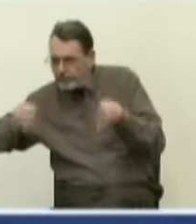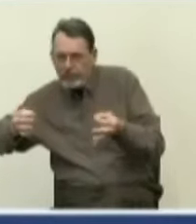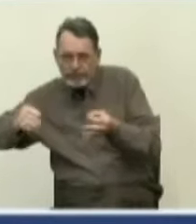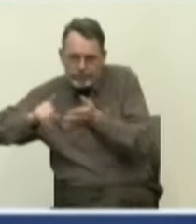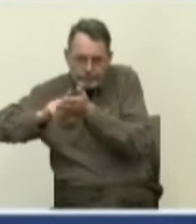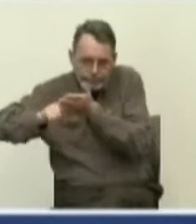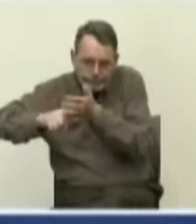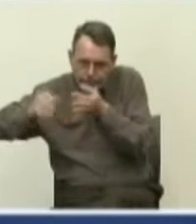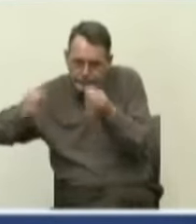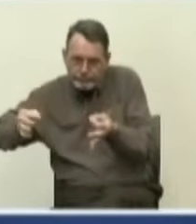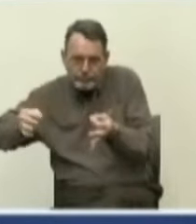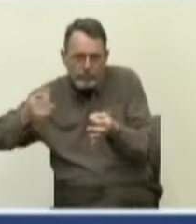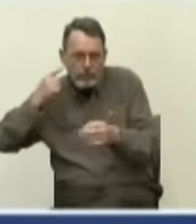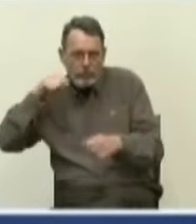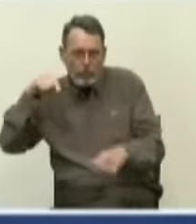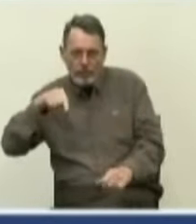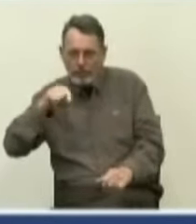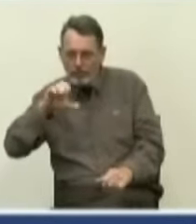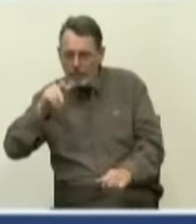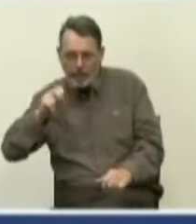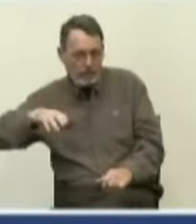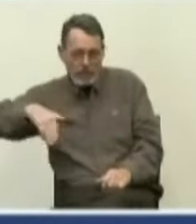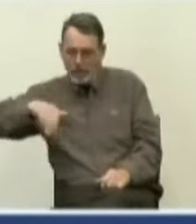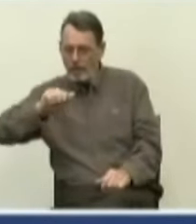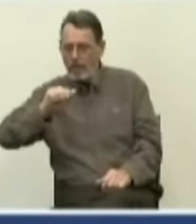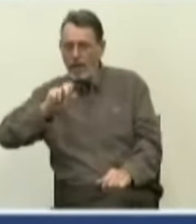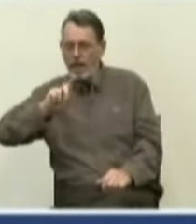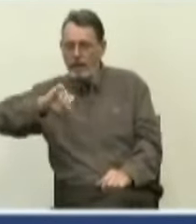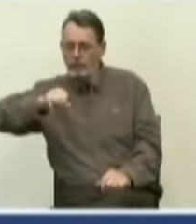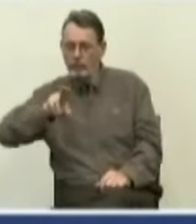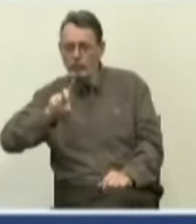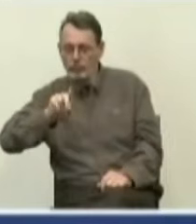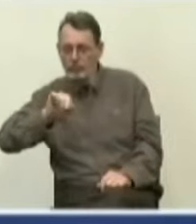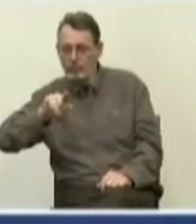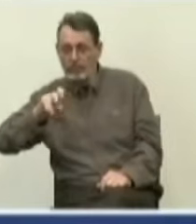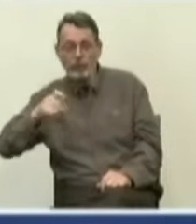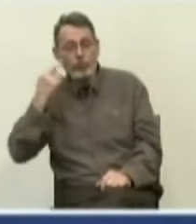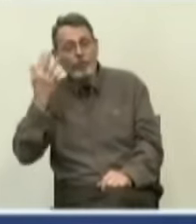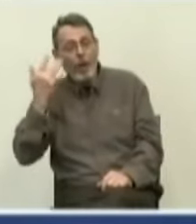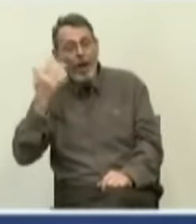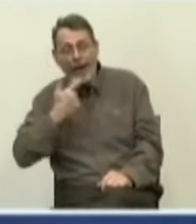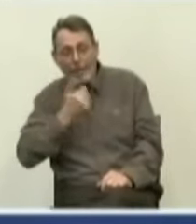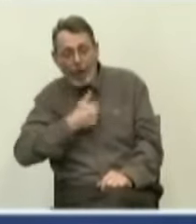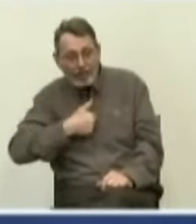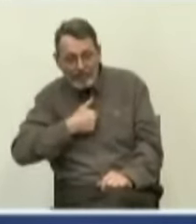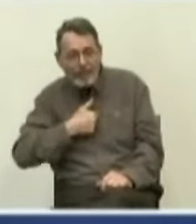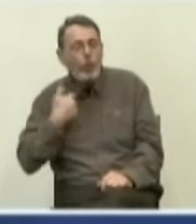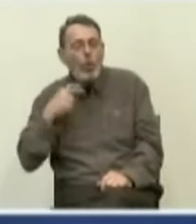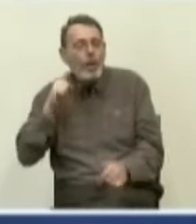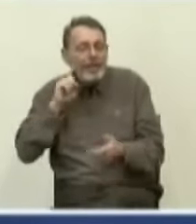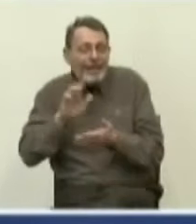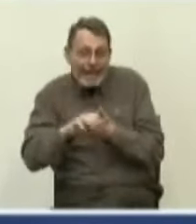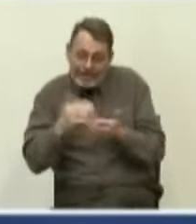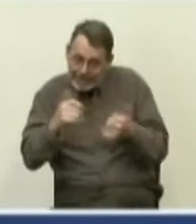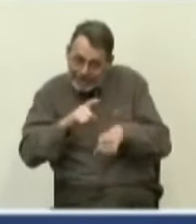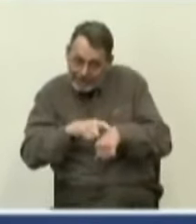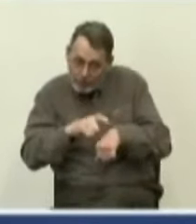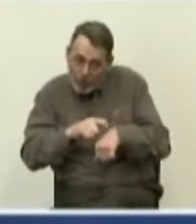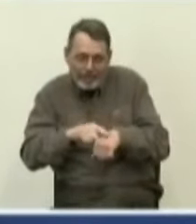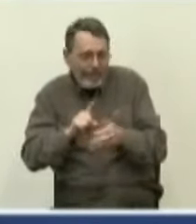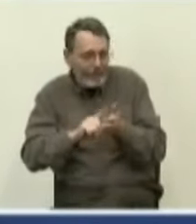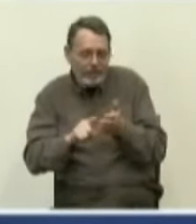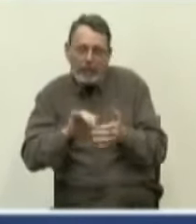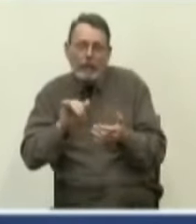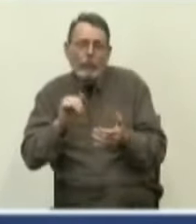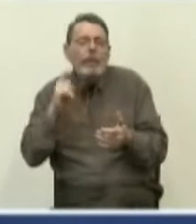know, the reason that I apologize to you and your family and your son was because, you know, we believe at this point in the investigation that it shouldn't have